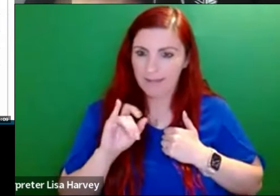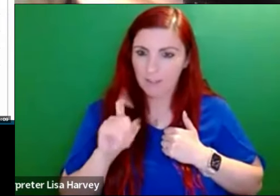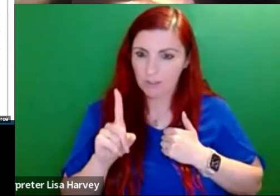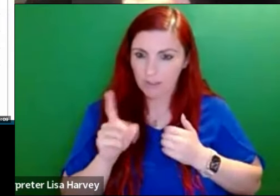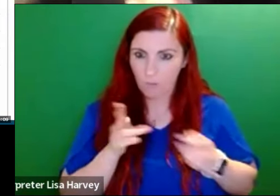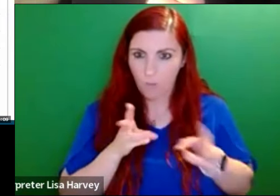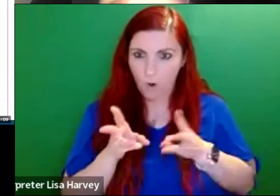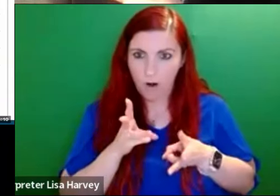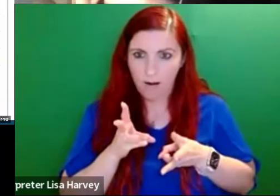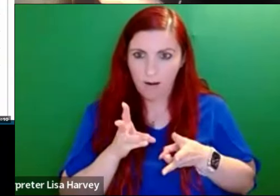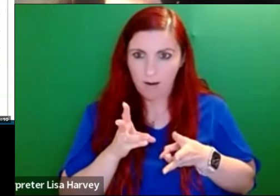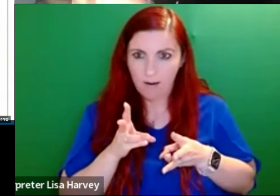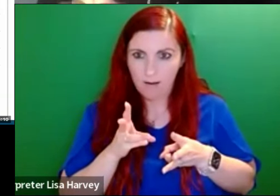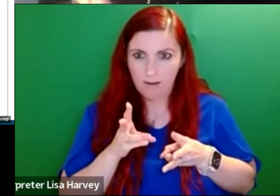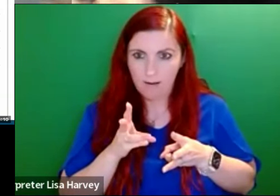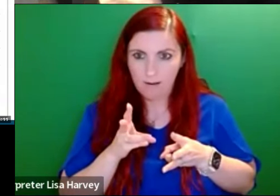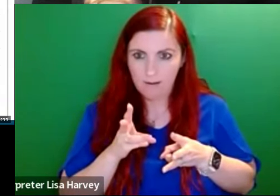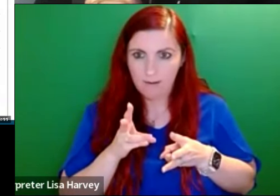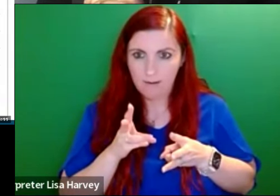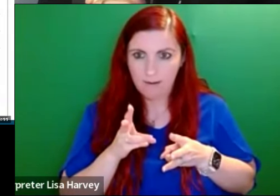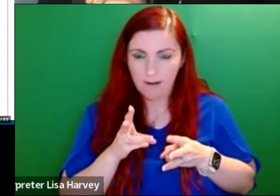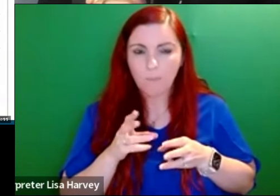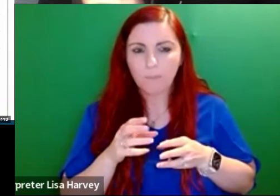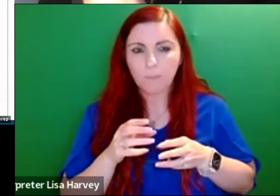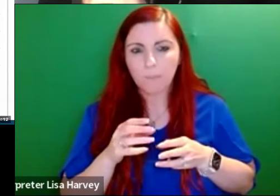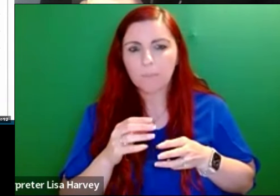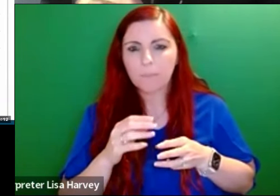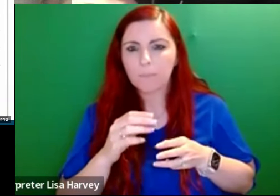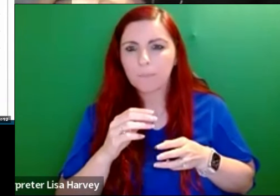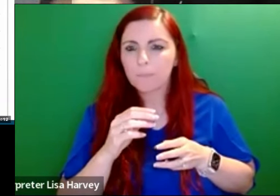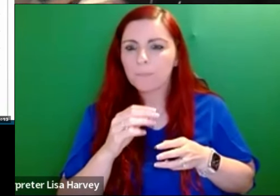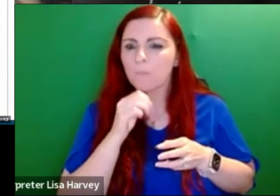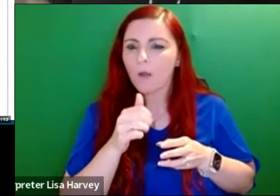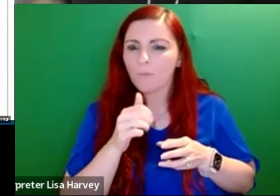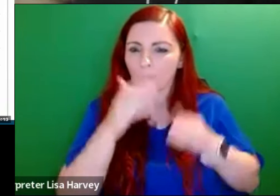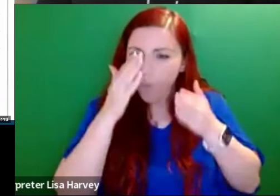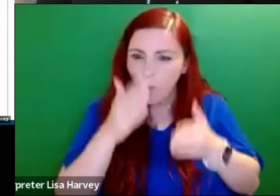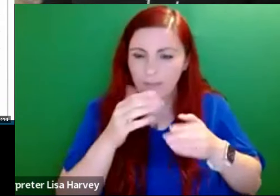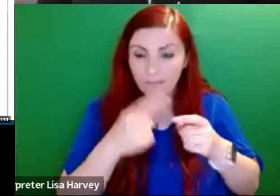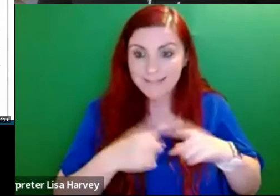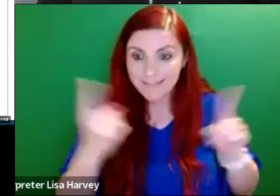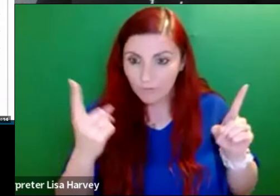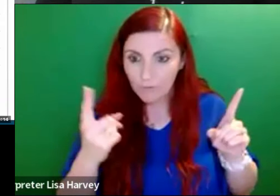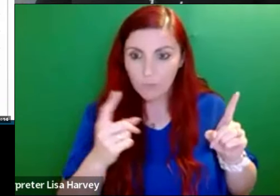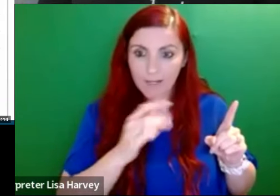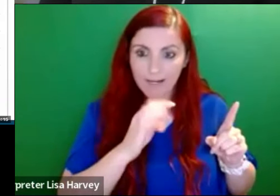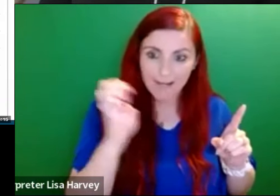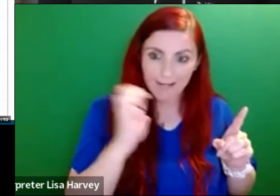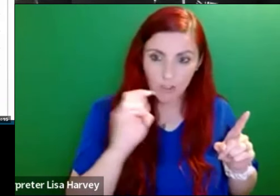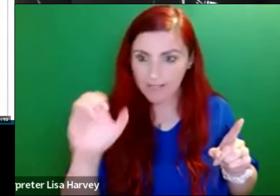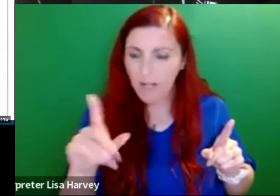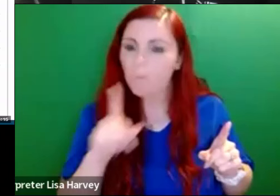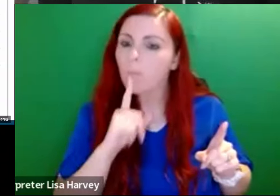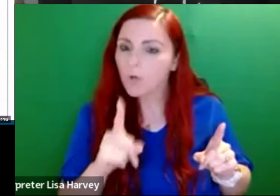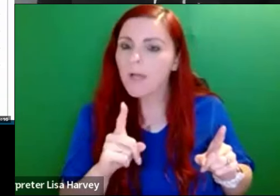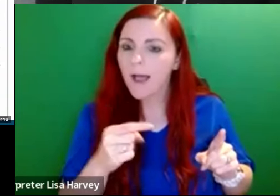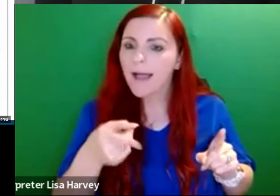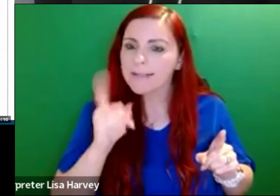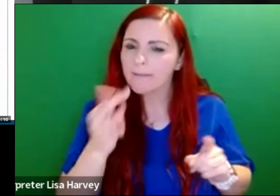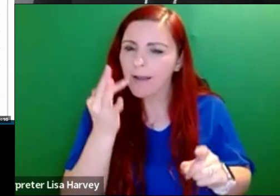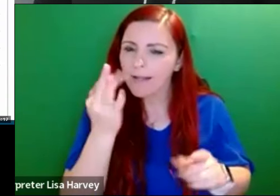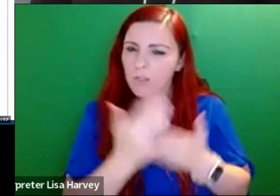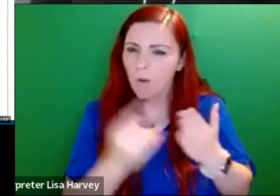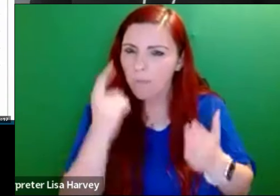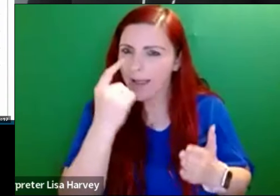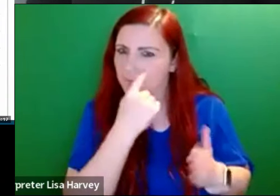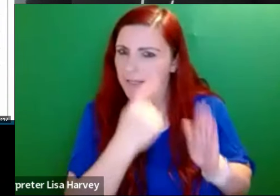on exploring differences between English and our sign language, but I did find some evidence to suggest that a high frequency